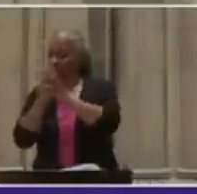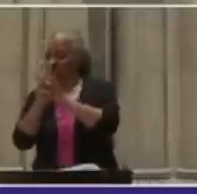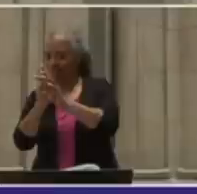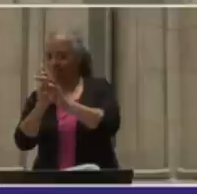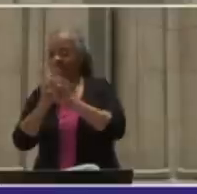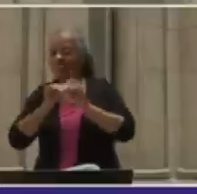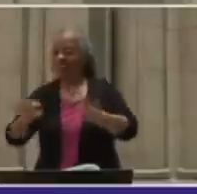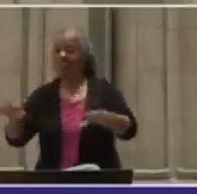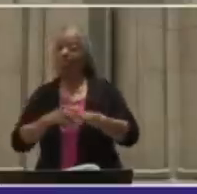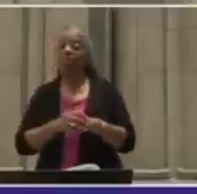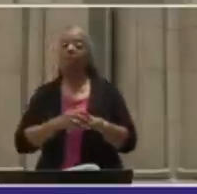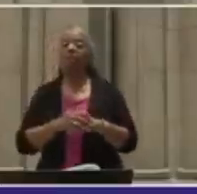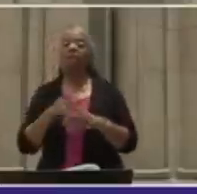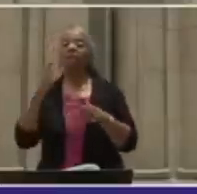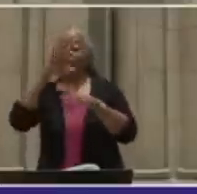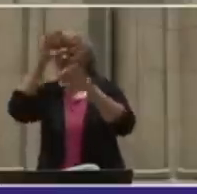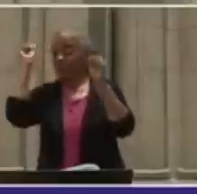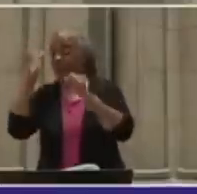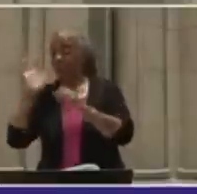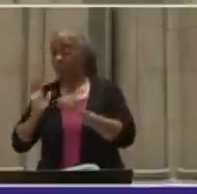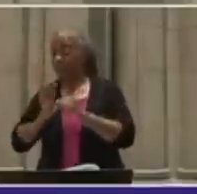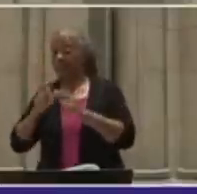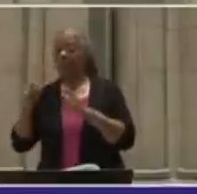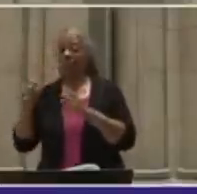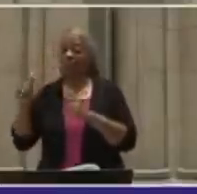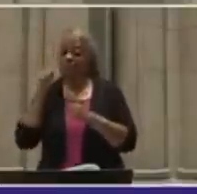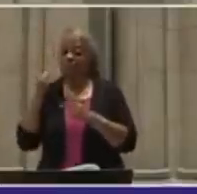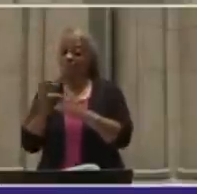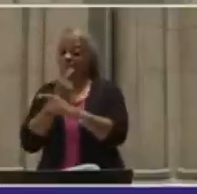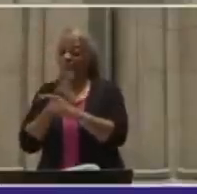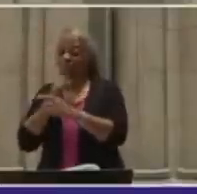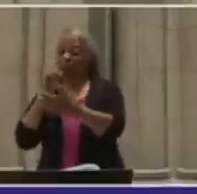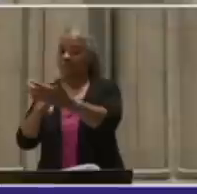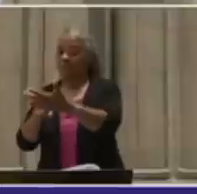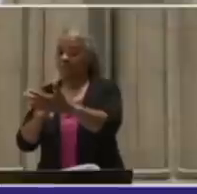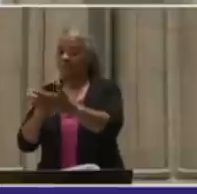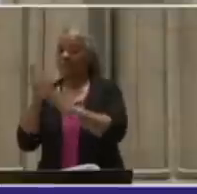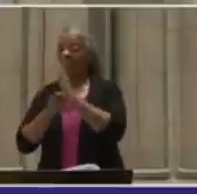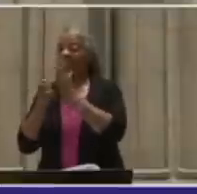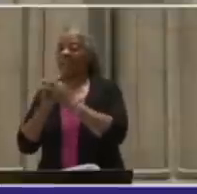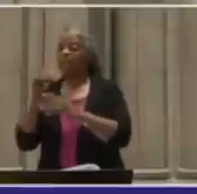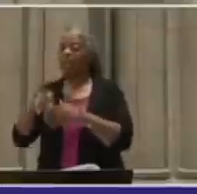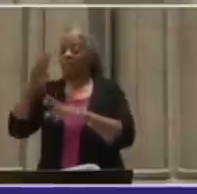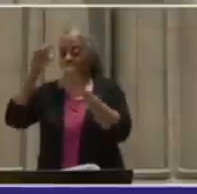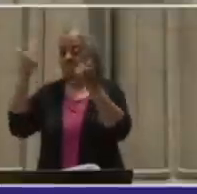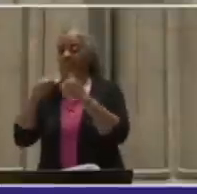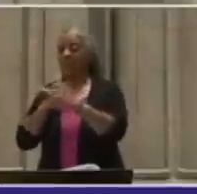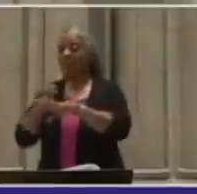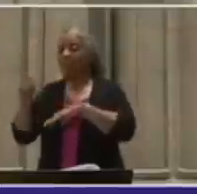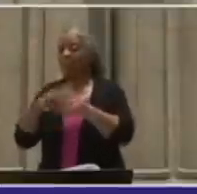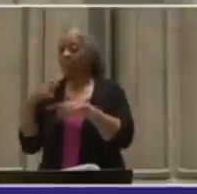the flu broke out, and the president refused to properly acknowledge it. Instead, he tried to blame it on